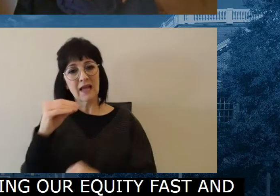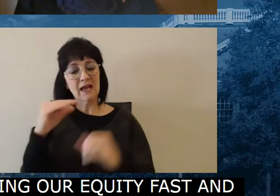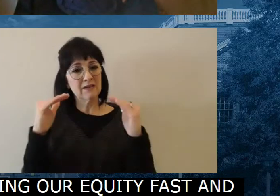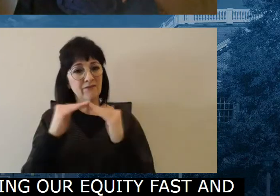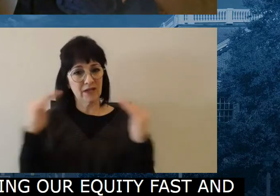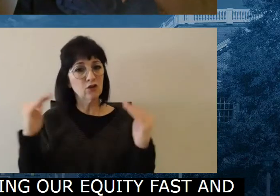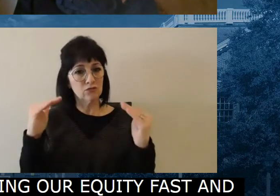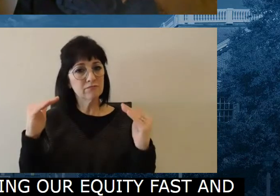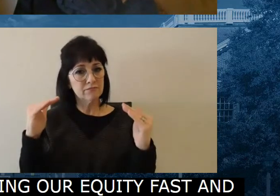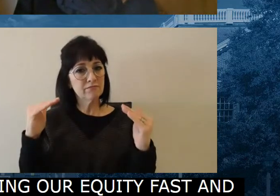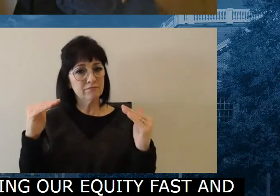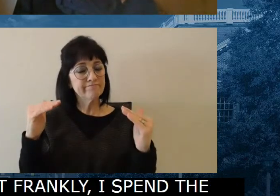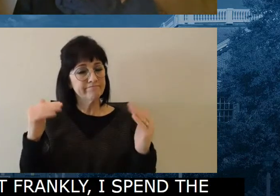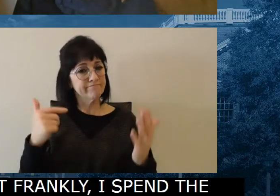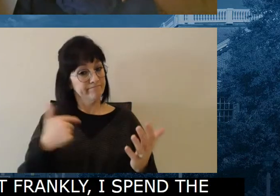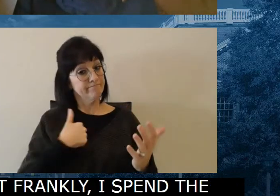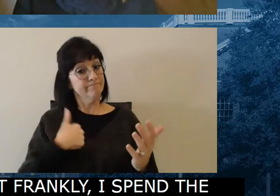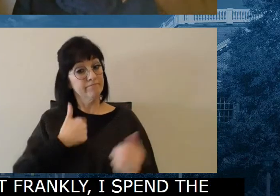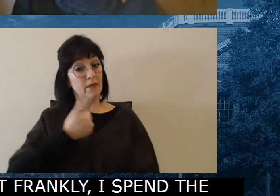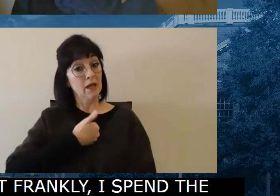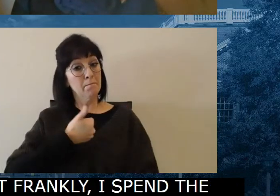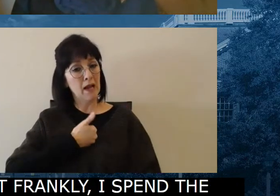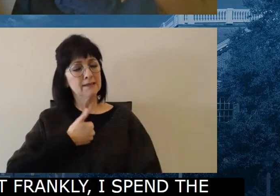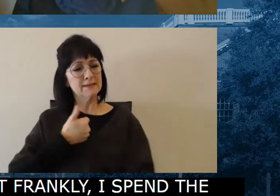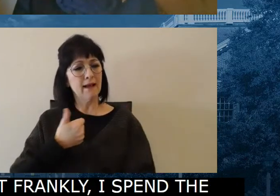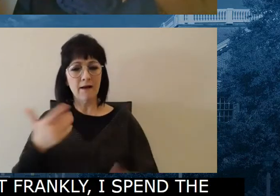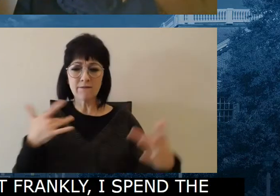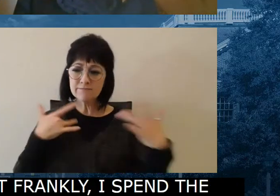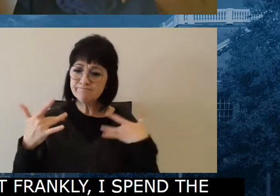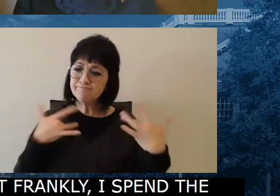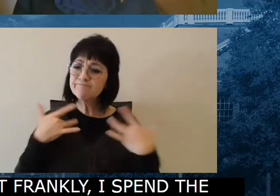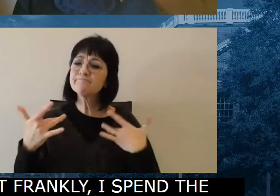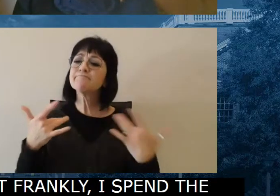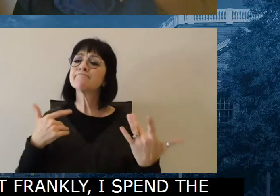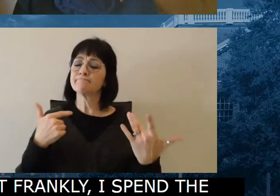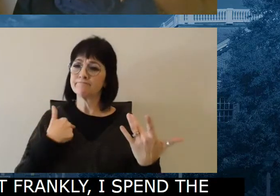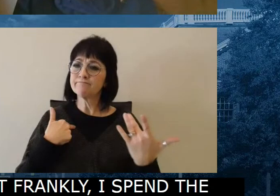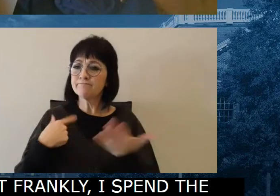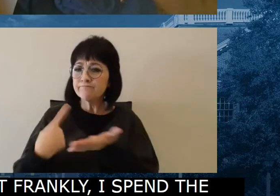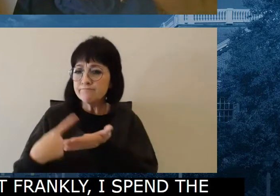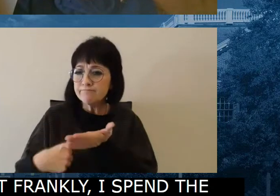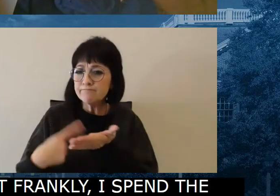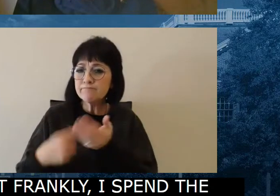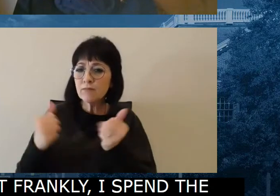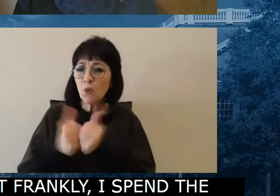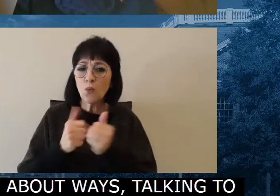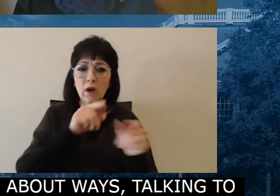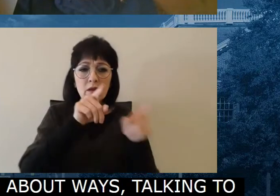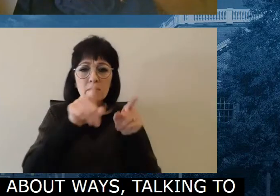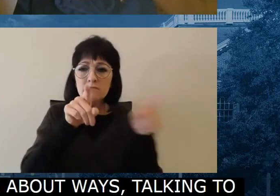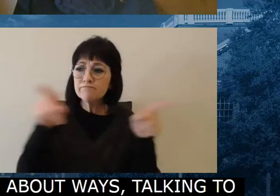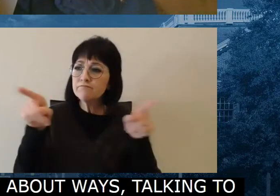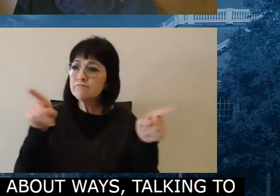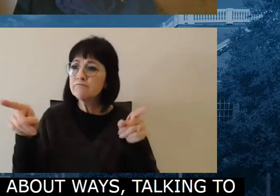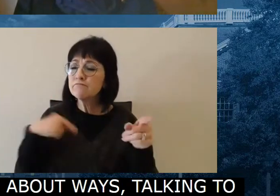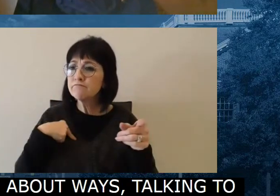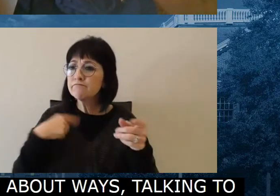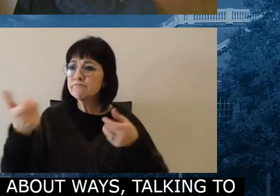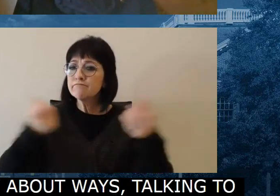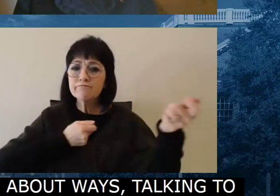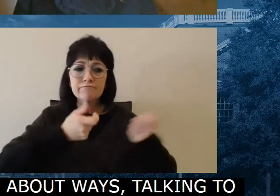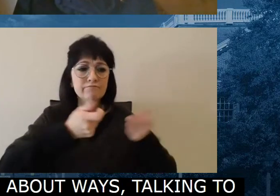time concerned about, thinking about ways, talking to people that help us, legislators, local elected